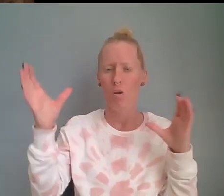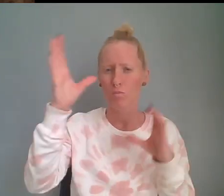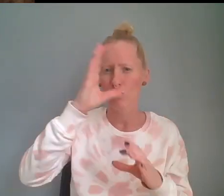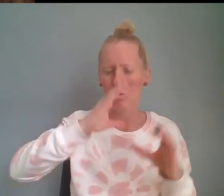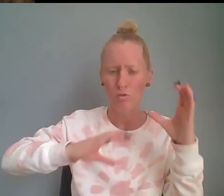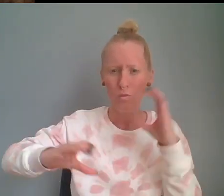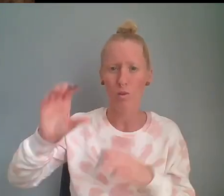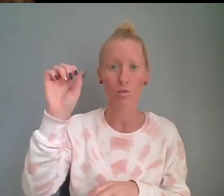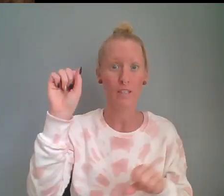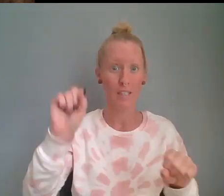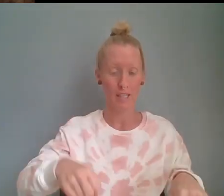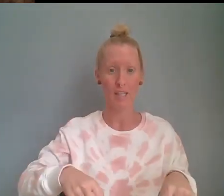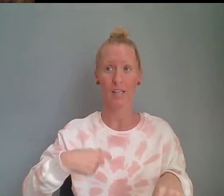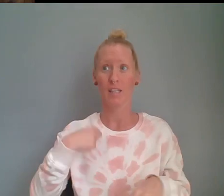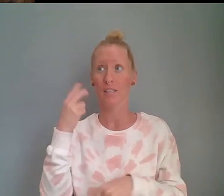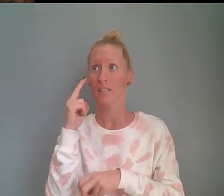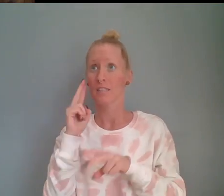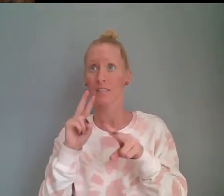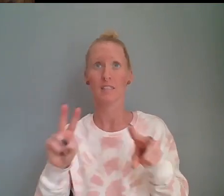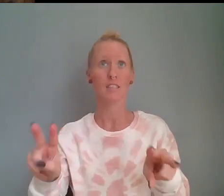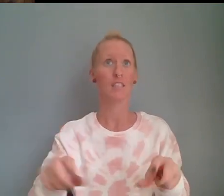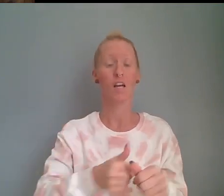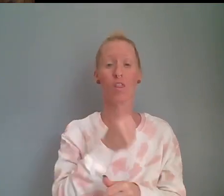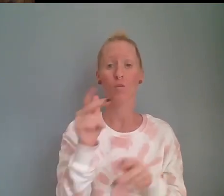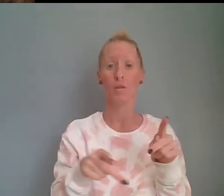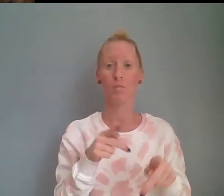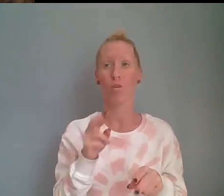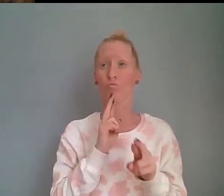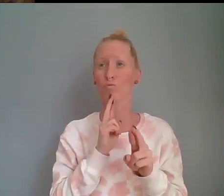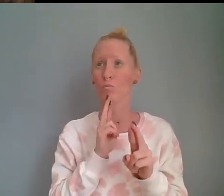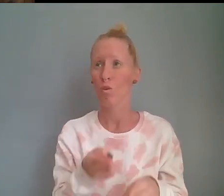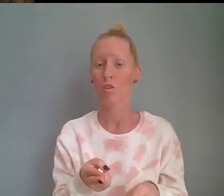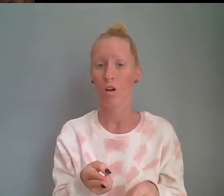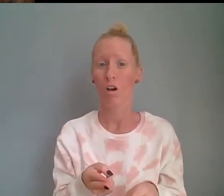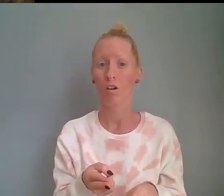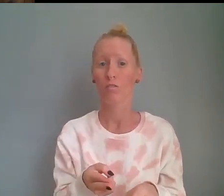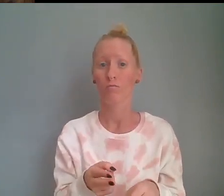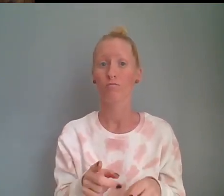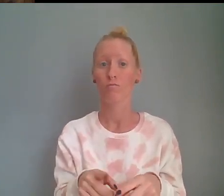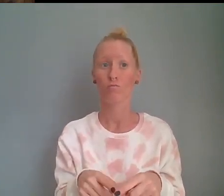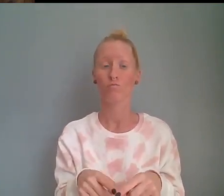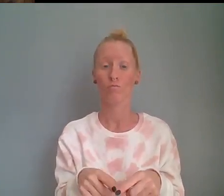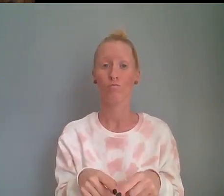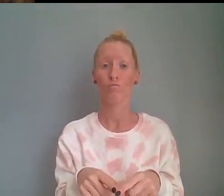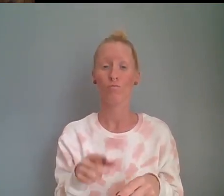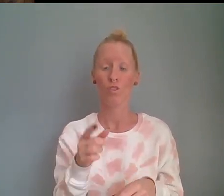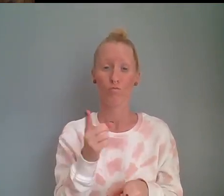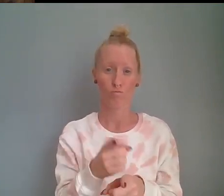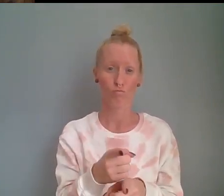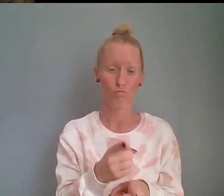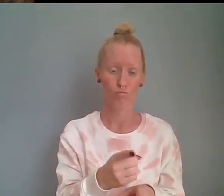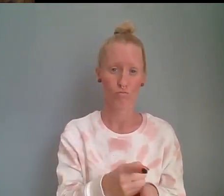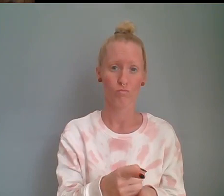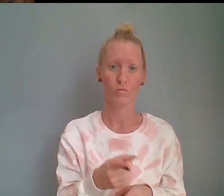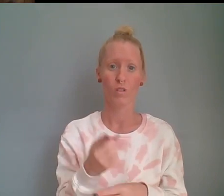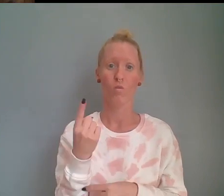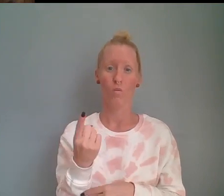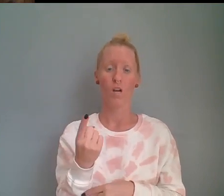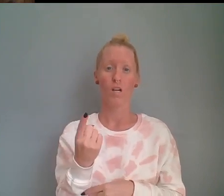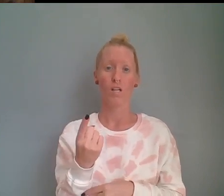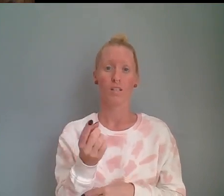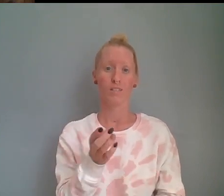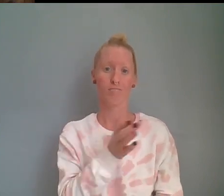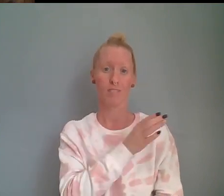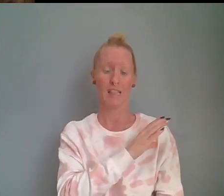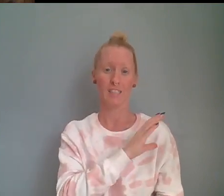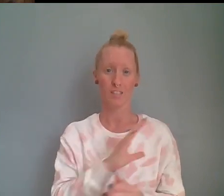observable, that you can see in other people, that they can report on reliably, and that one clinician and another